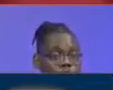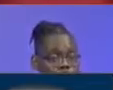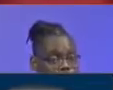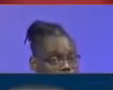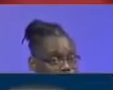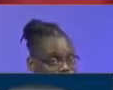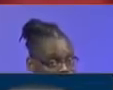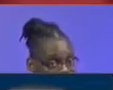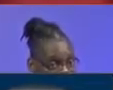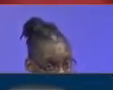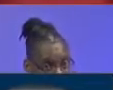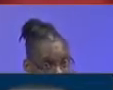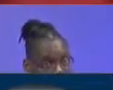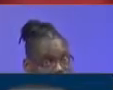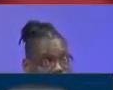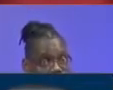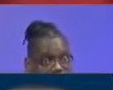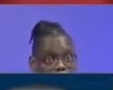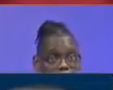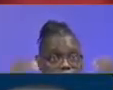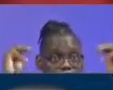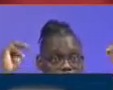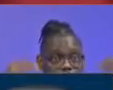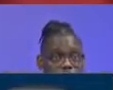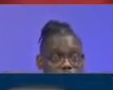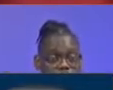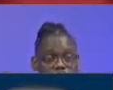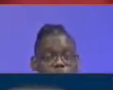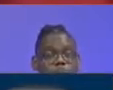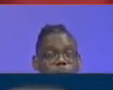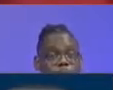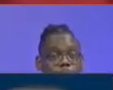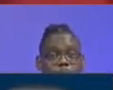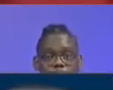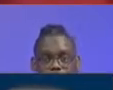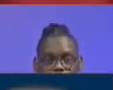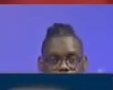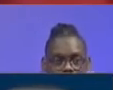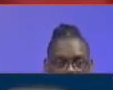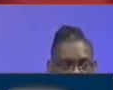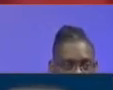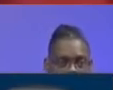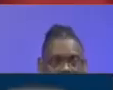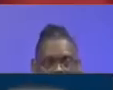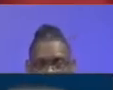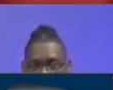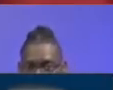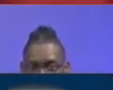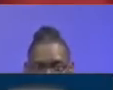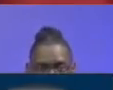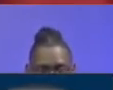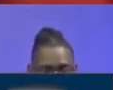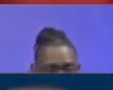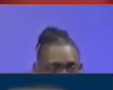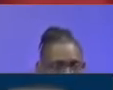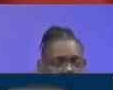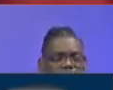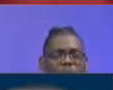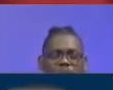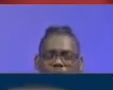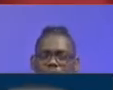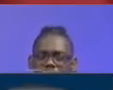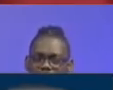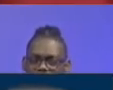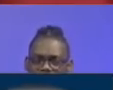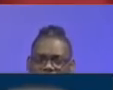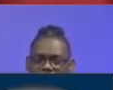of Health to look at the preparation for persons dying from COVID and any other cause. So through the Funeral Homes